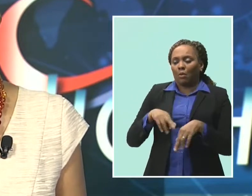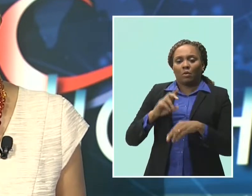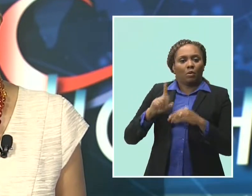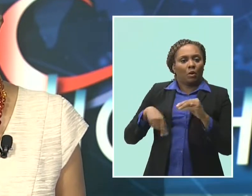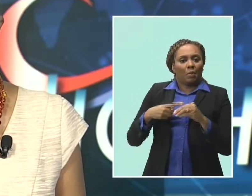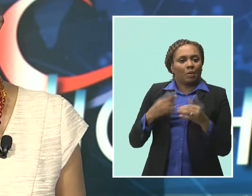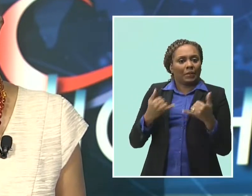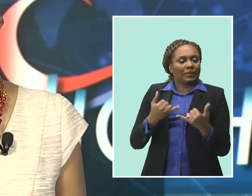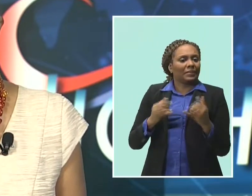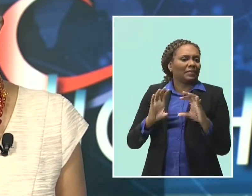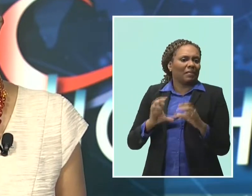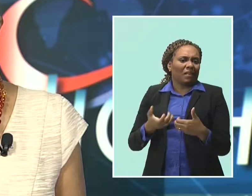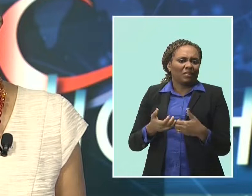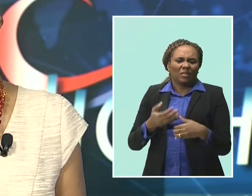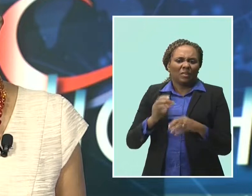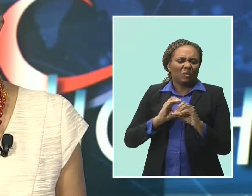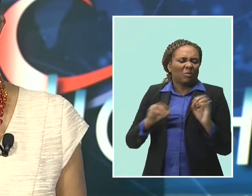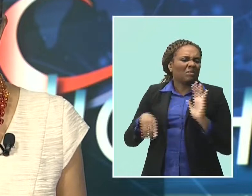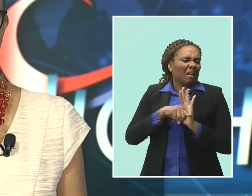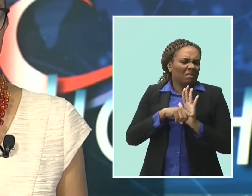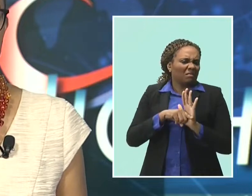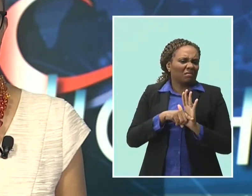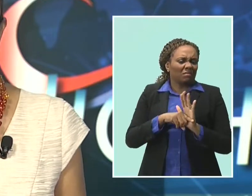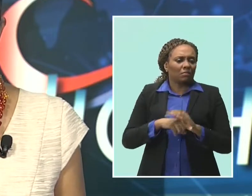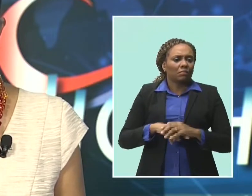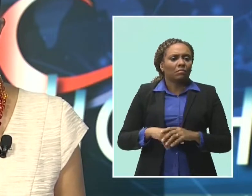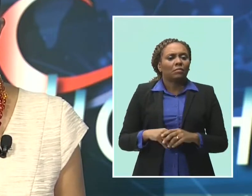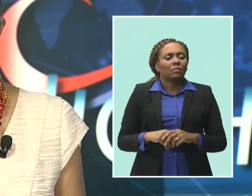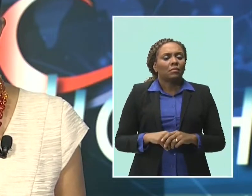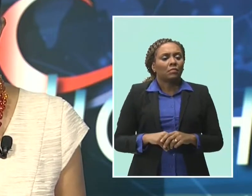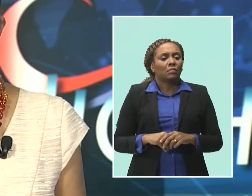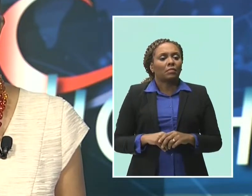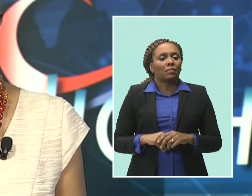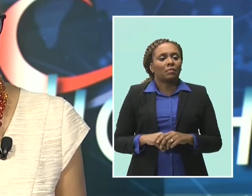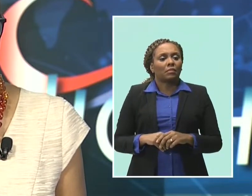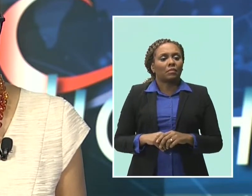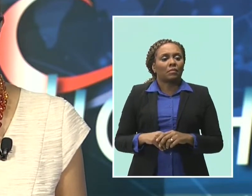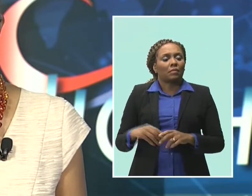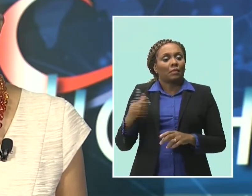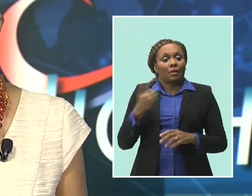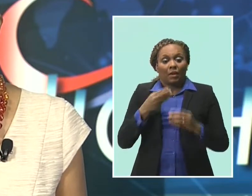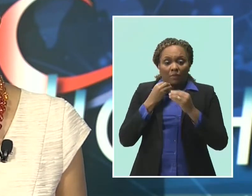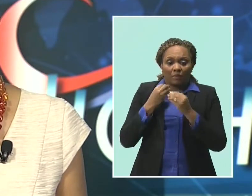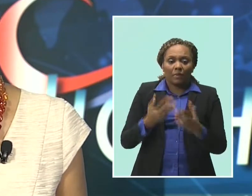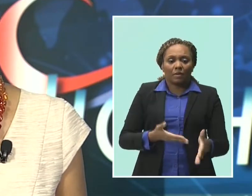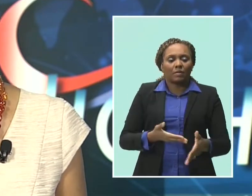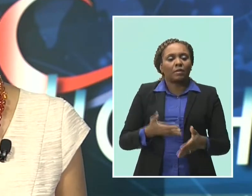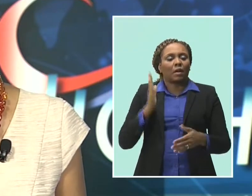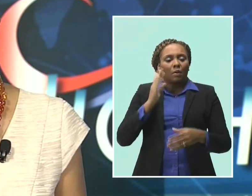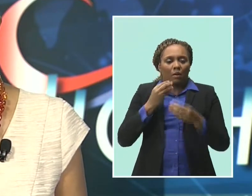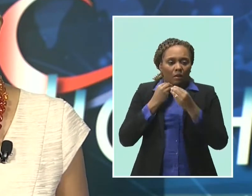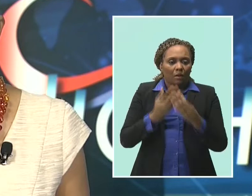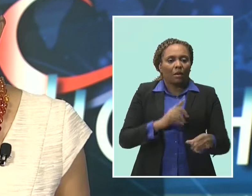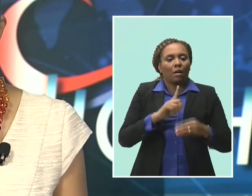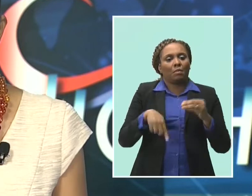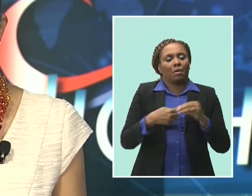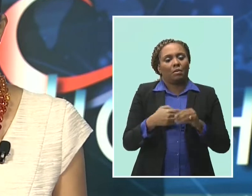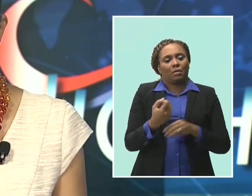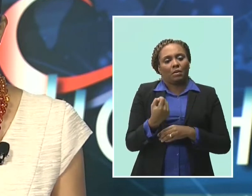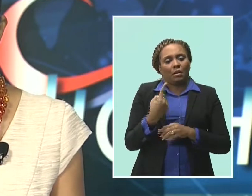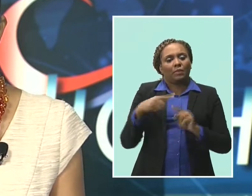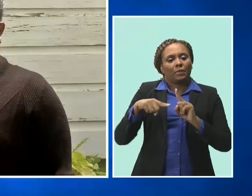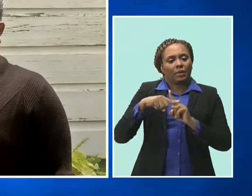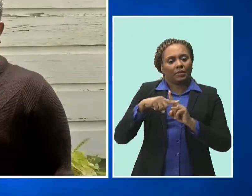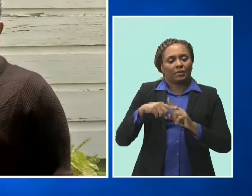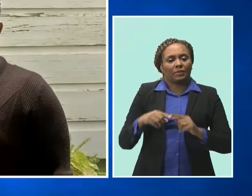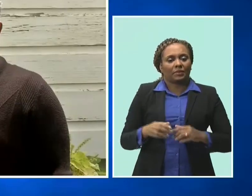regarding today's classes. She also indicated that information will be coming very soon regarding the common entrance exam.